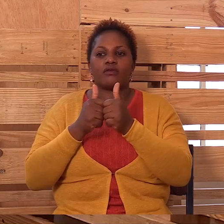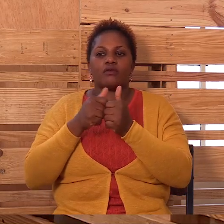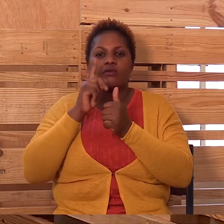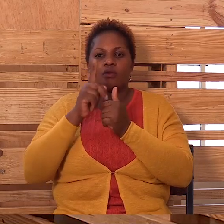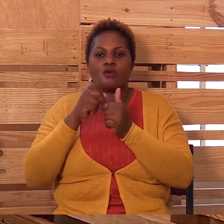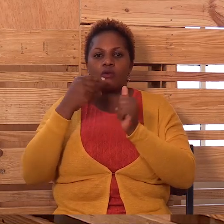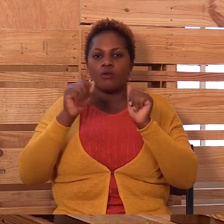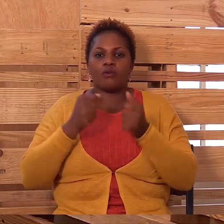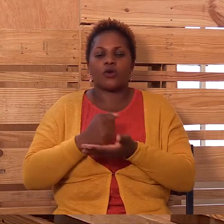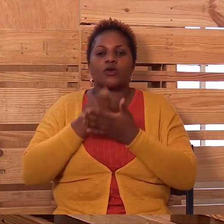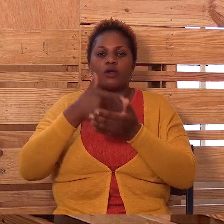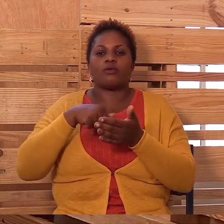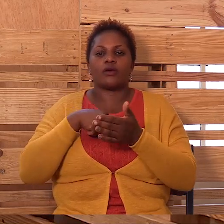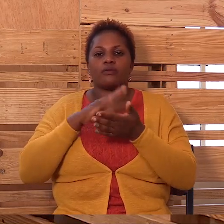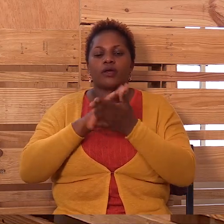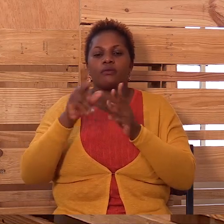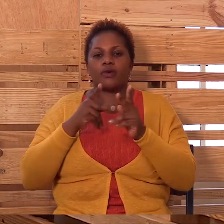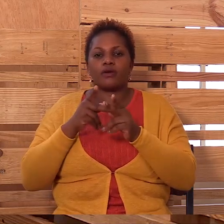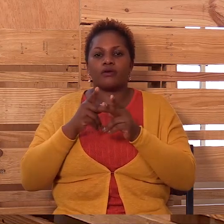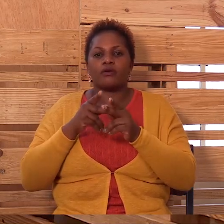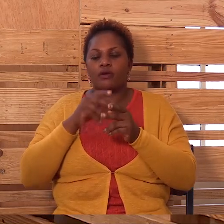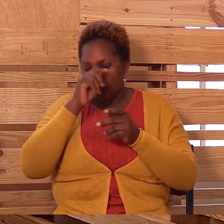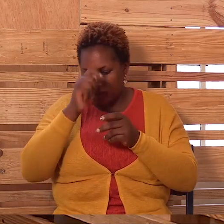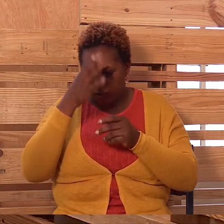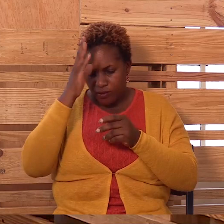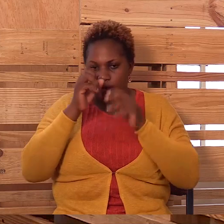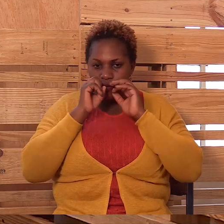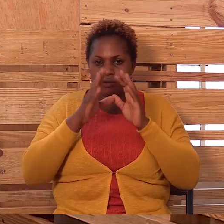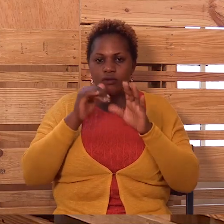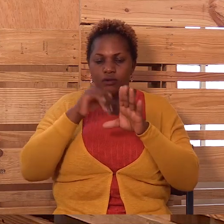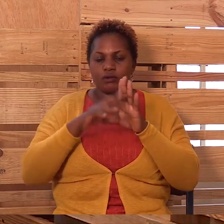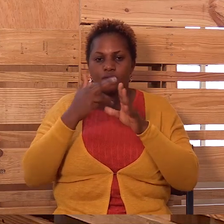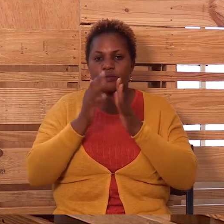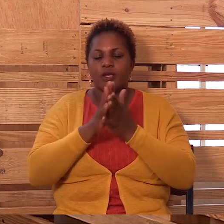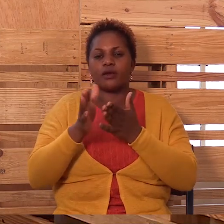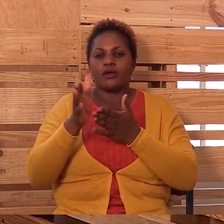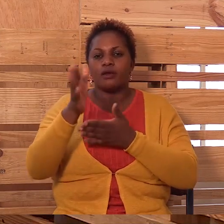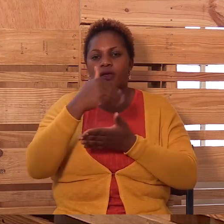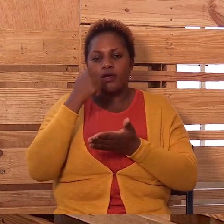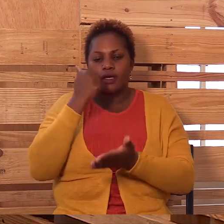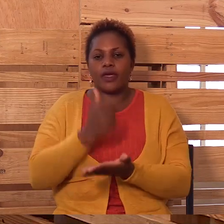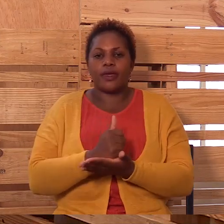follow, and he's the one who is able to help us to be perfect. I honor you, Lord, and I bless you, for it is in